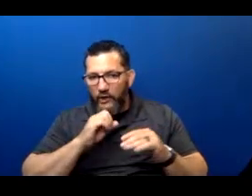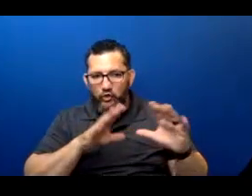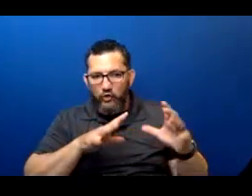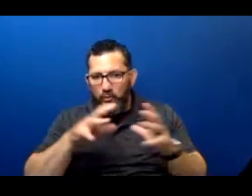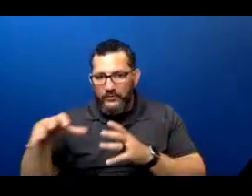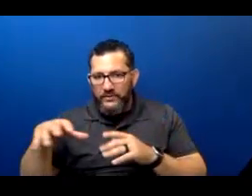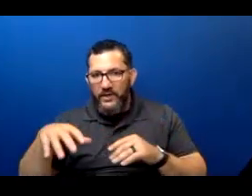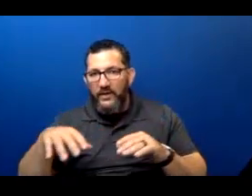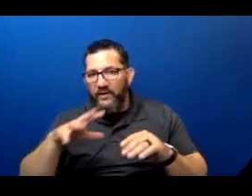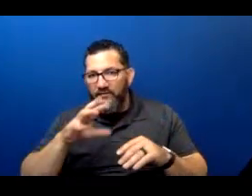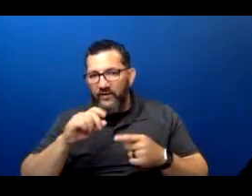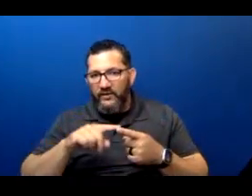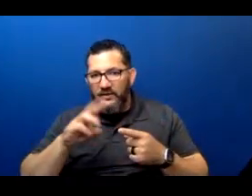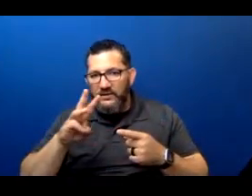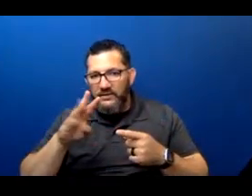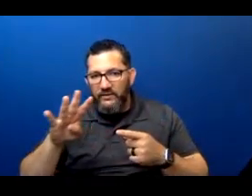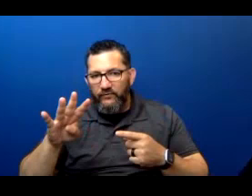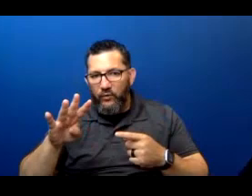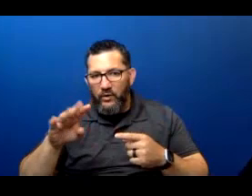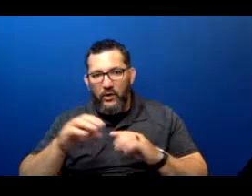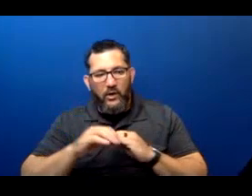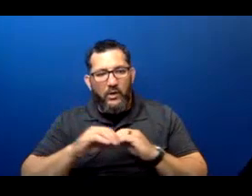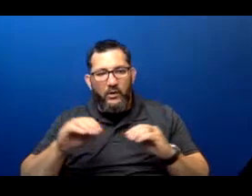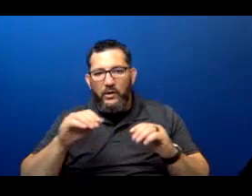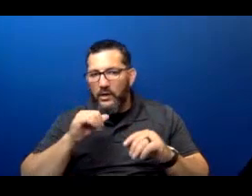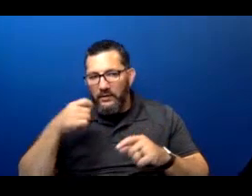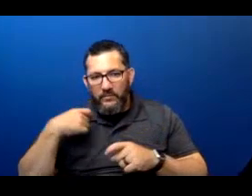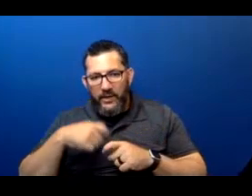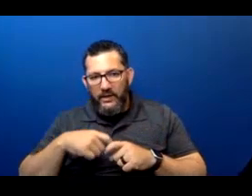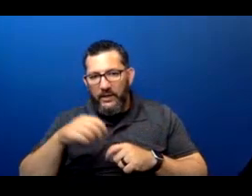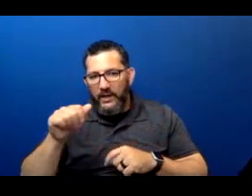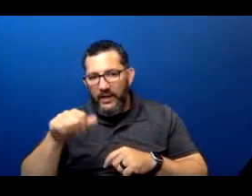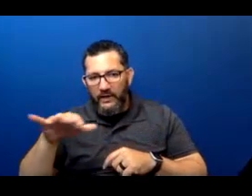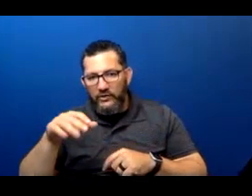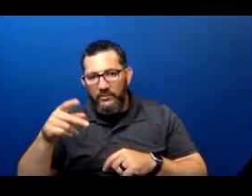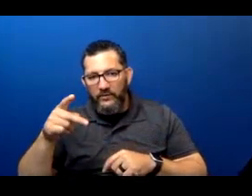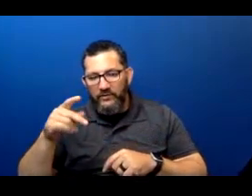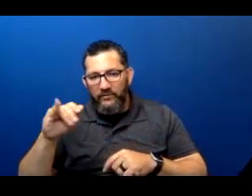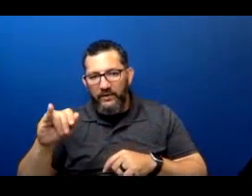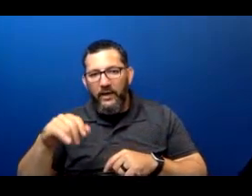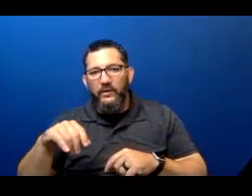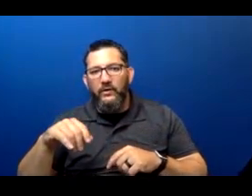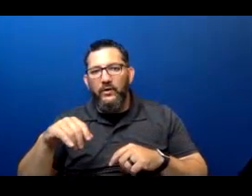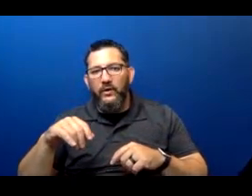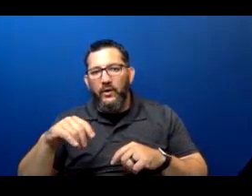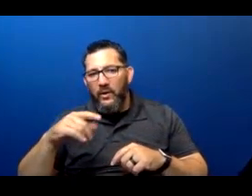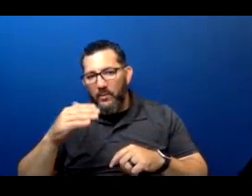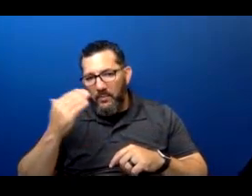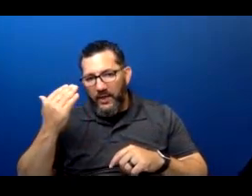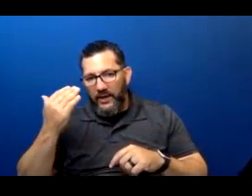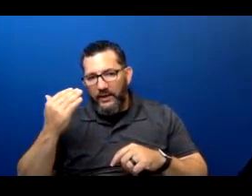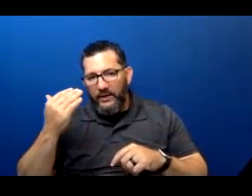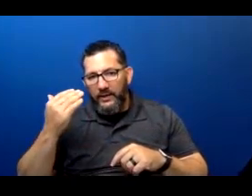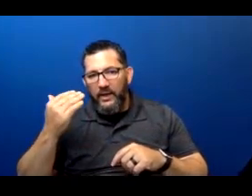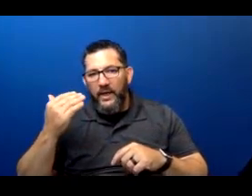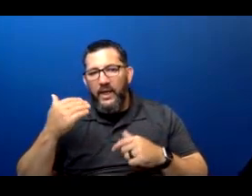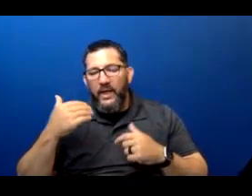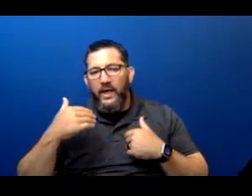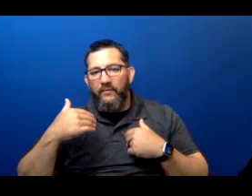50 to 64, non-Hispanic and Black individuals have the highest vaccination rates